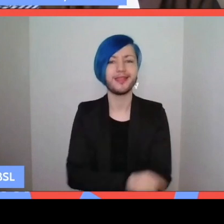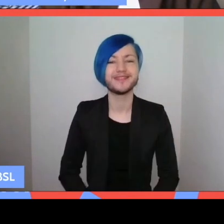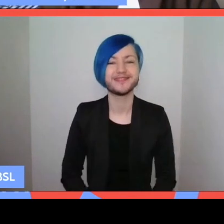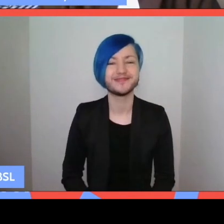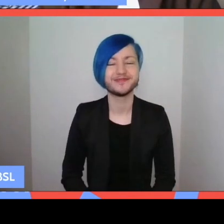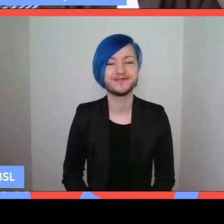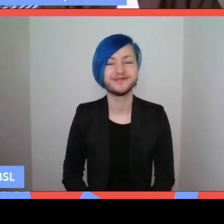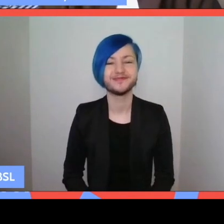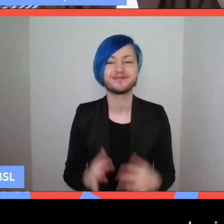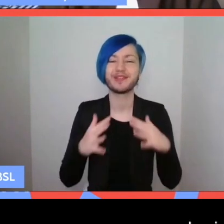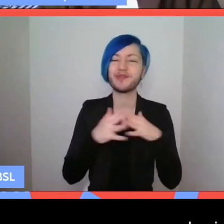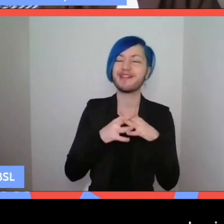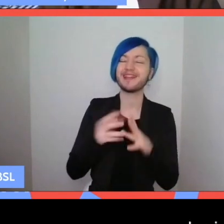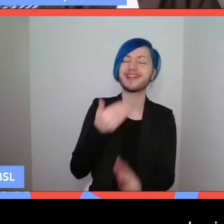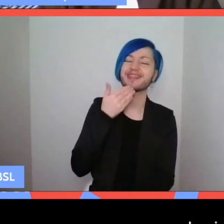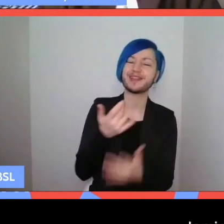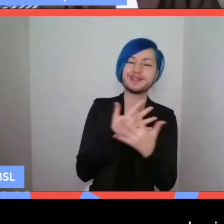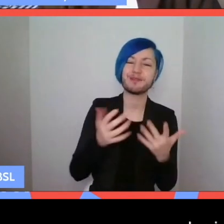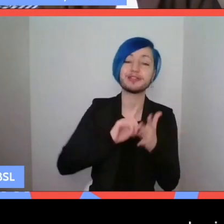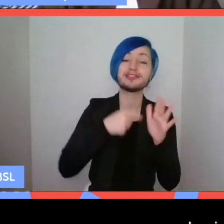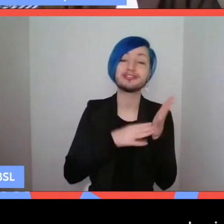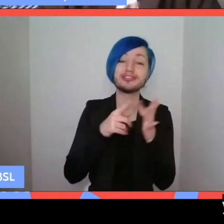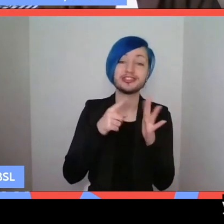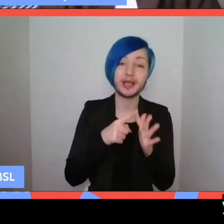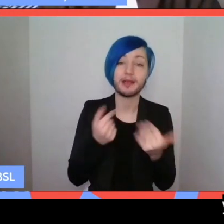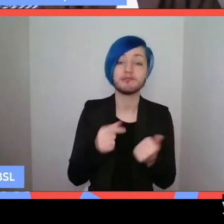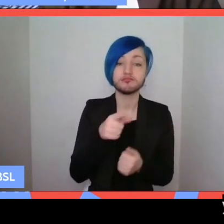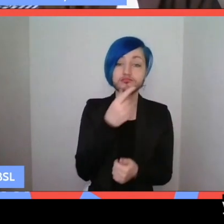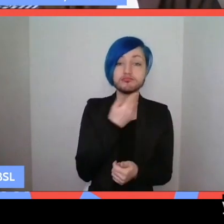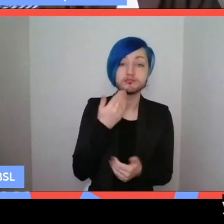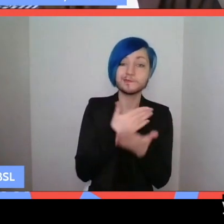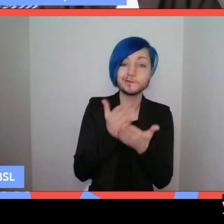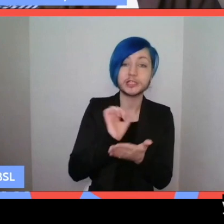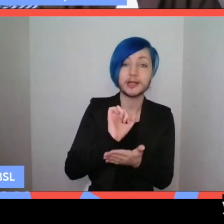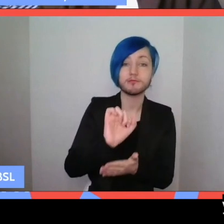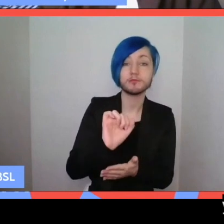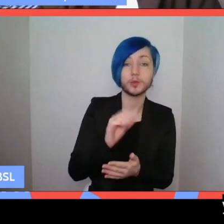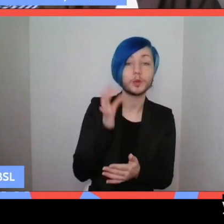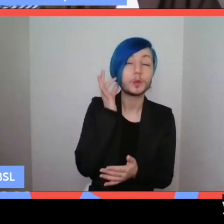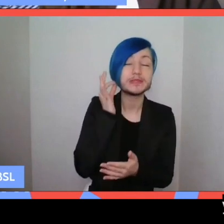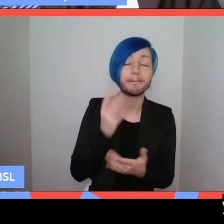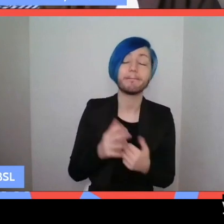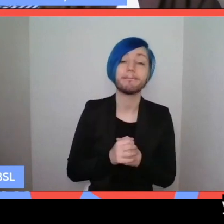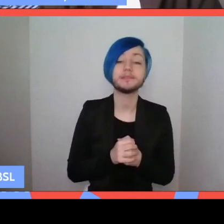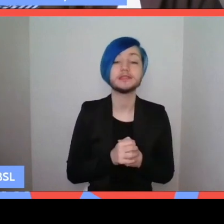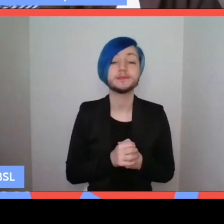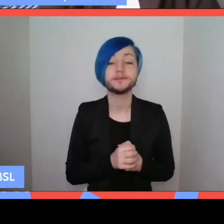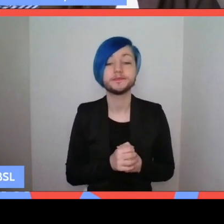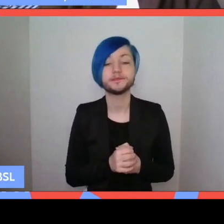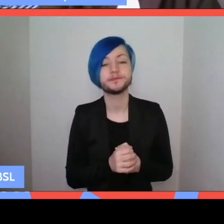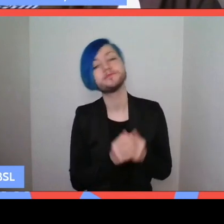Thank you so much. Jamie, please could you share your top 5 tips for approaching editors?